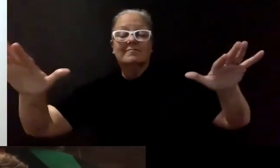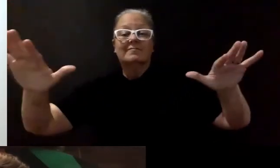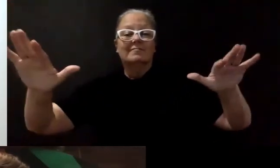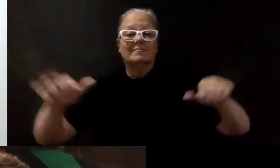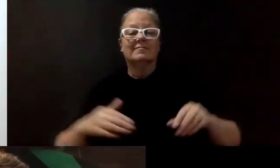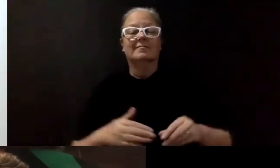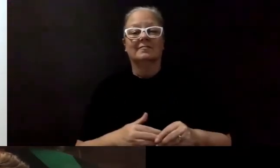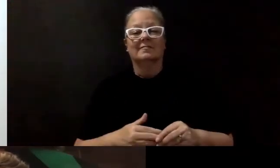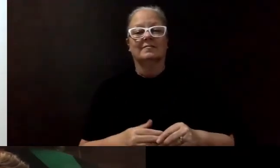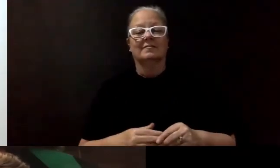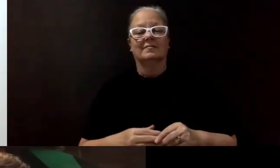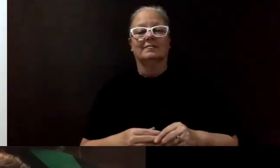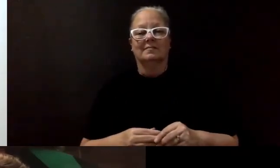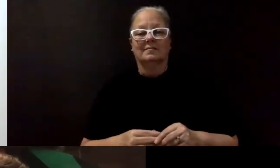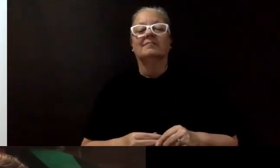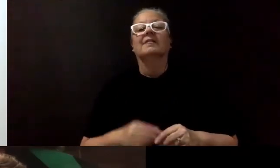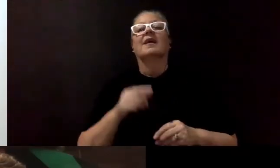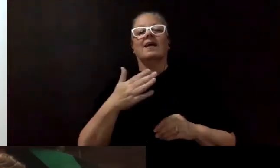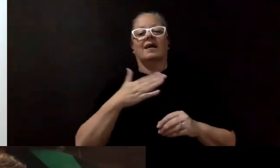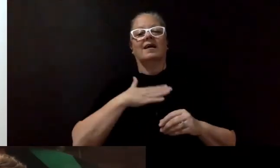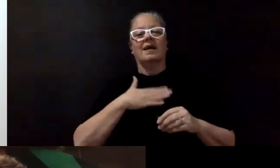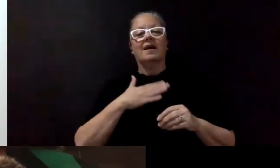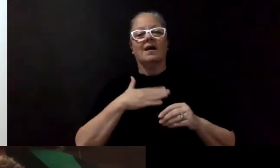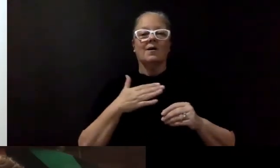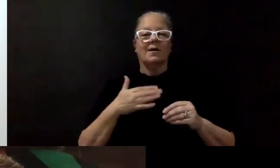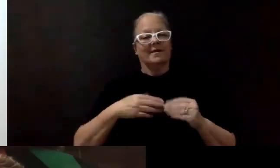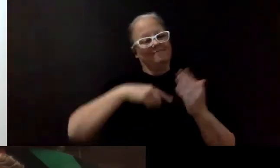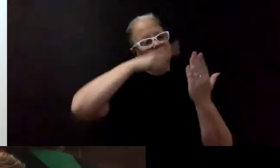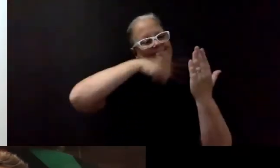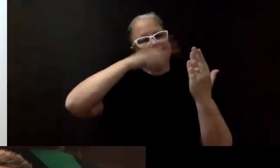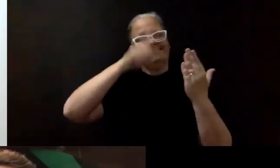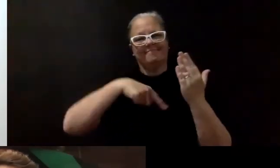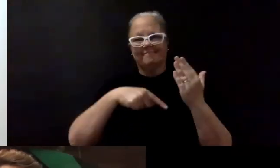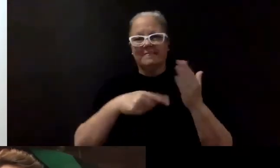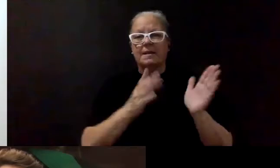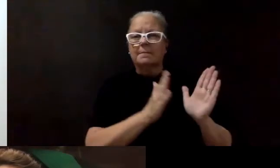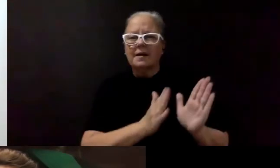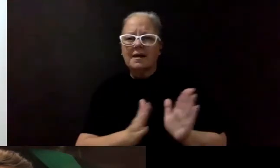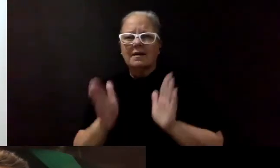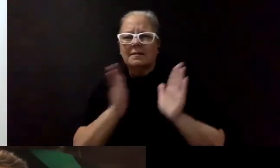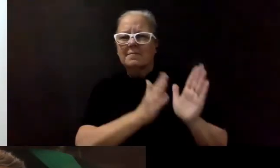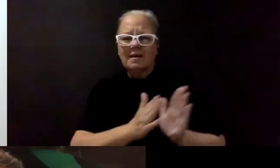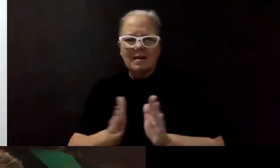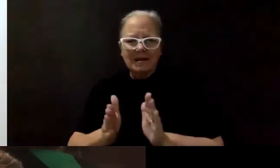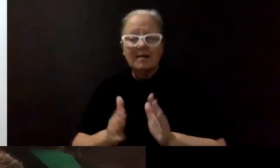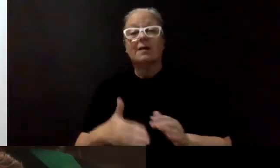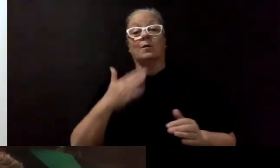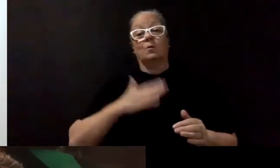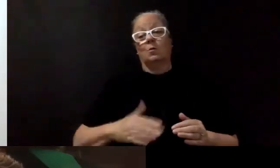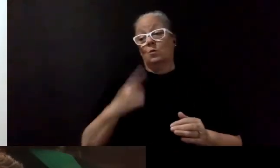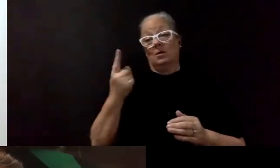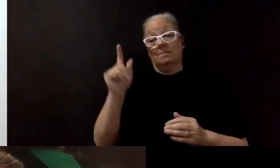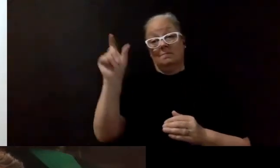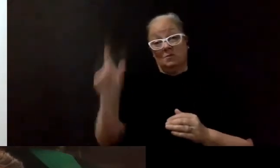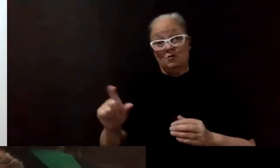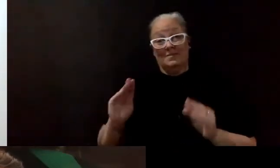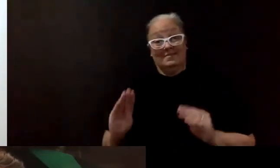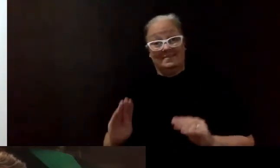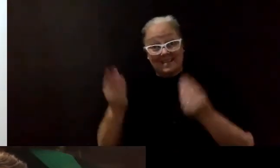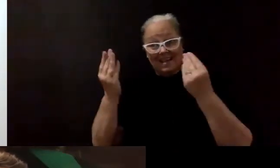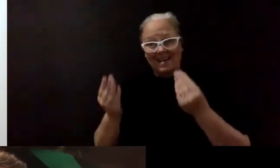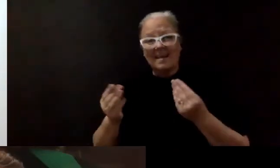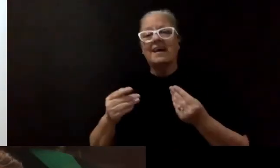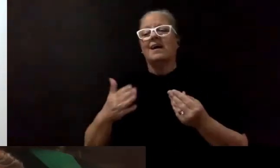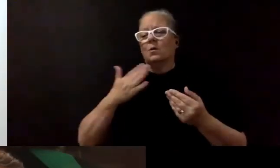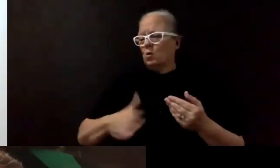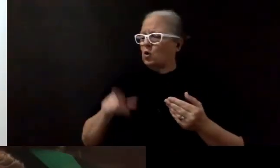paper or a strategic document that we got sent through, and they asked us if we could engage one of our young artists to design the paper and